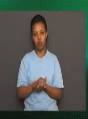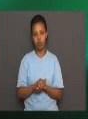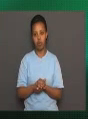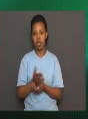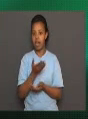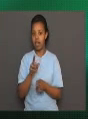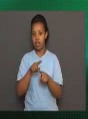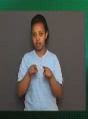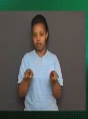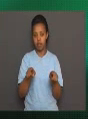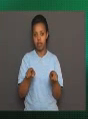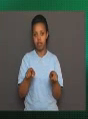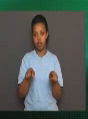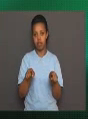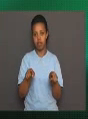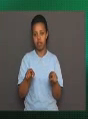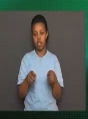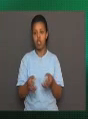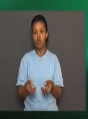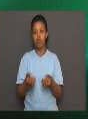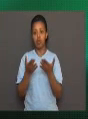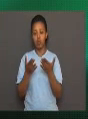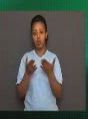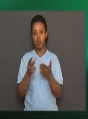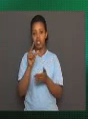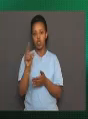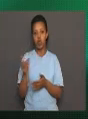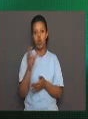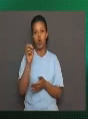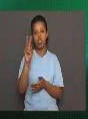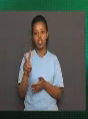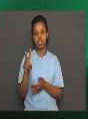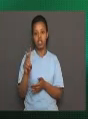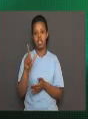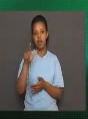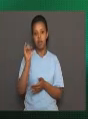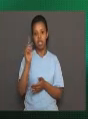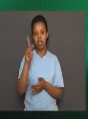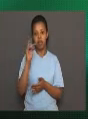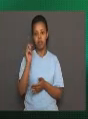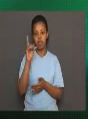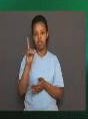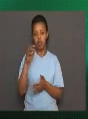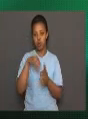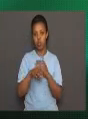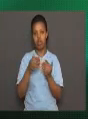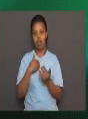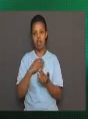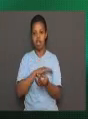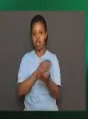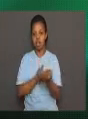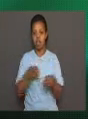However, there is much less oxygen in lipids than in carbohydrates.